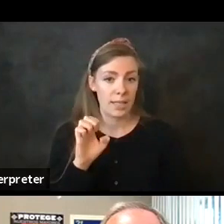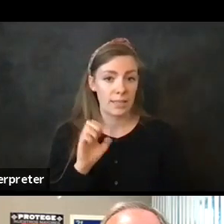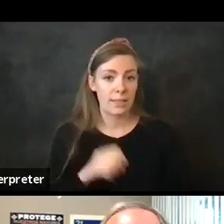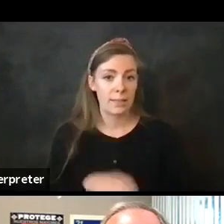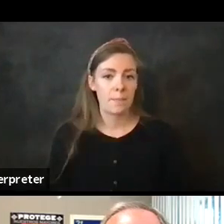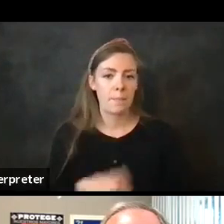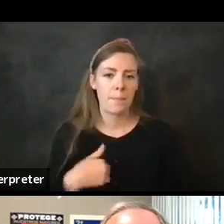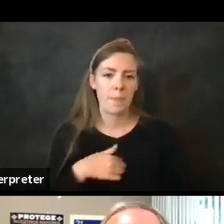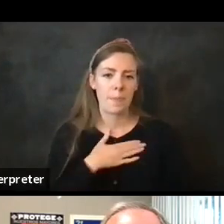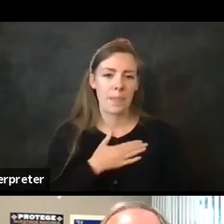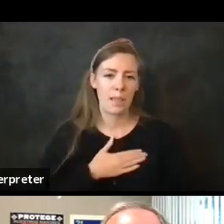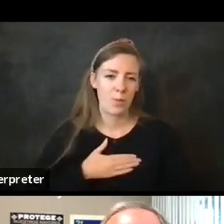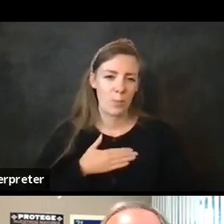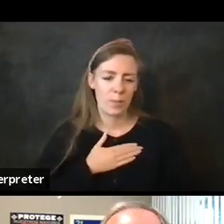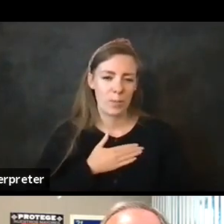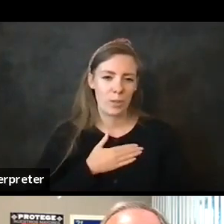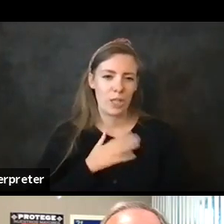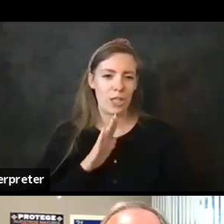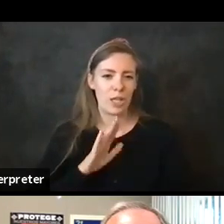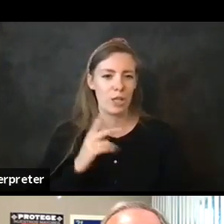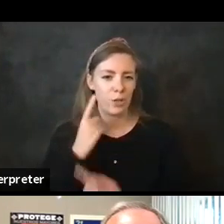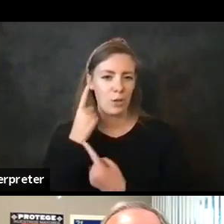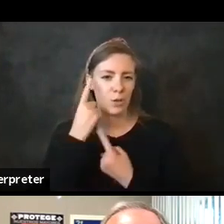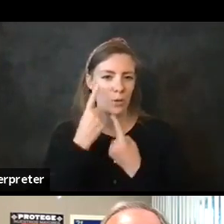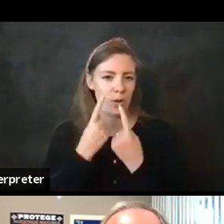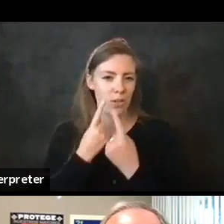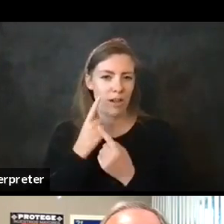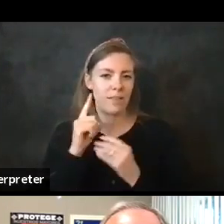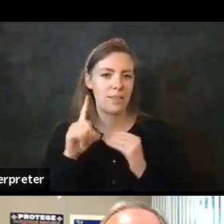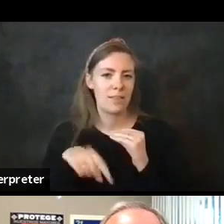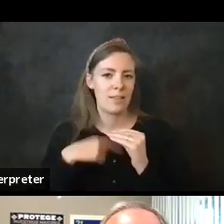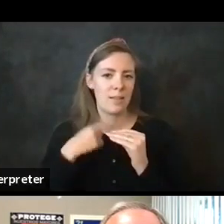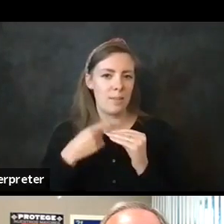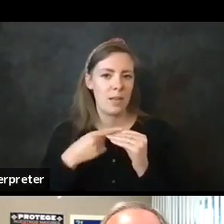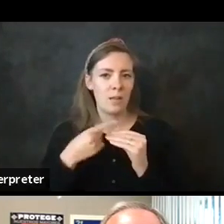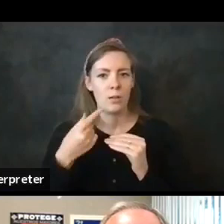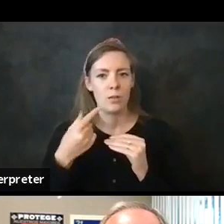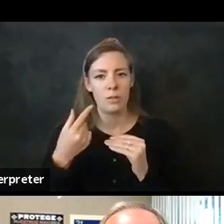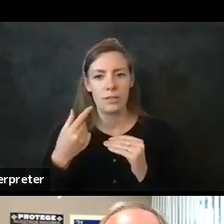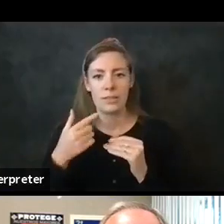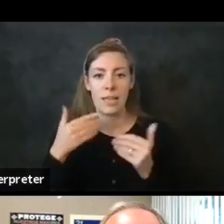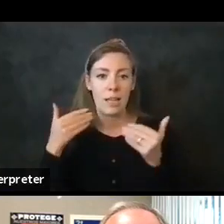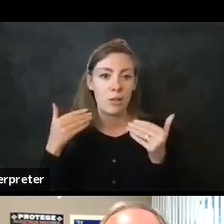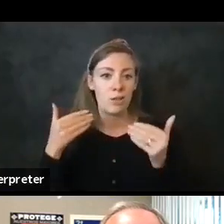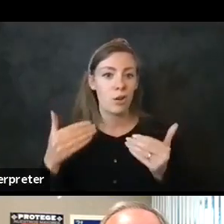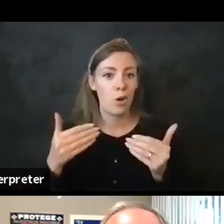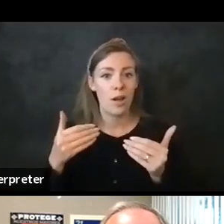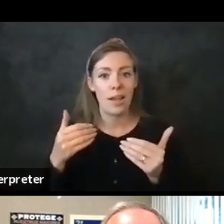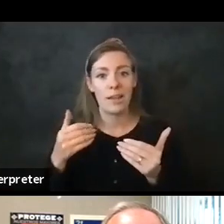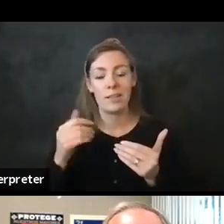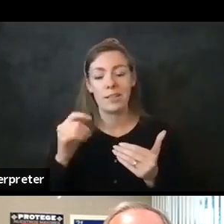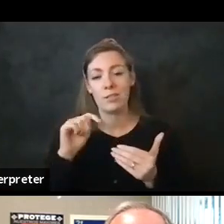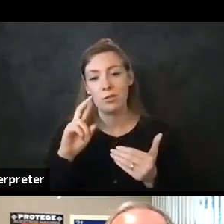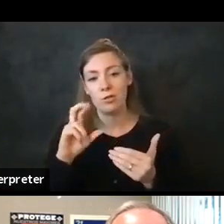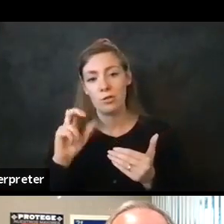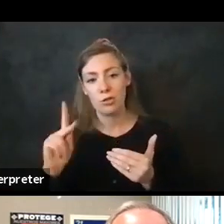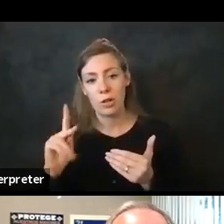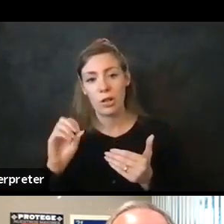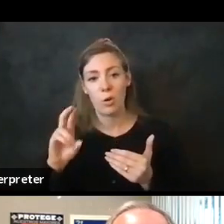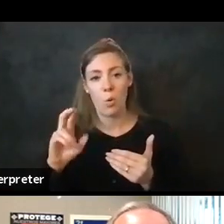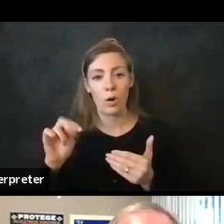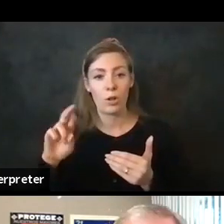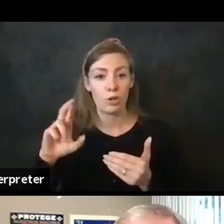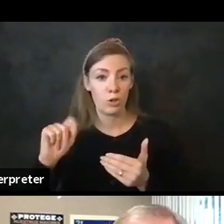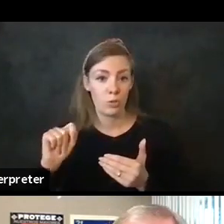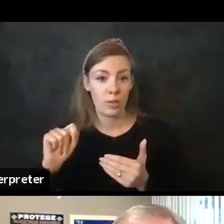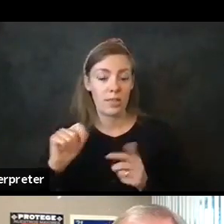we appreciate your thoughts about green lighting people to go trick-or-treating this year. Just